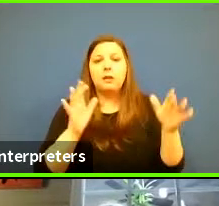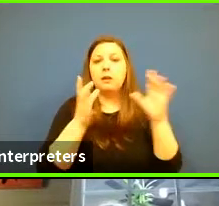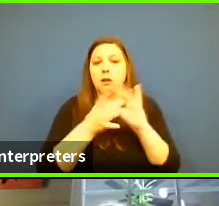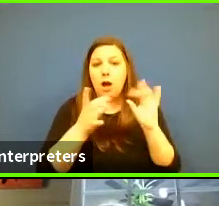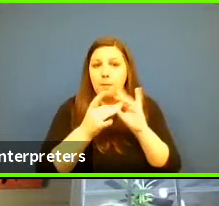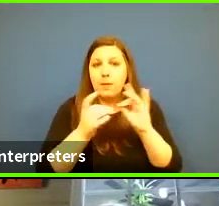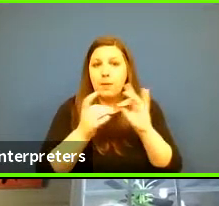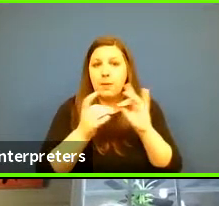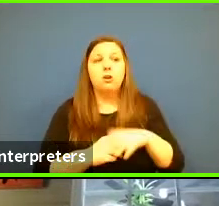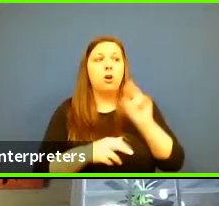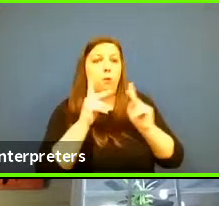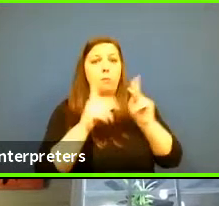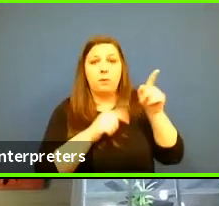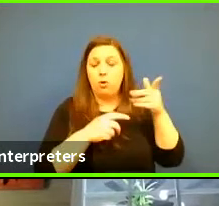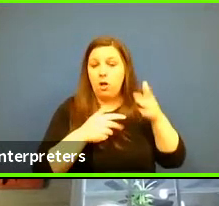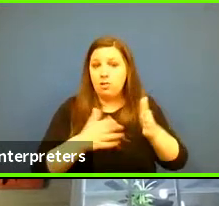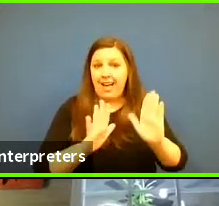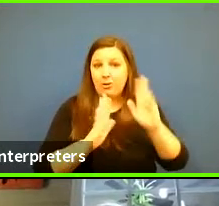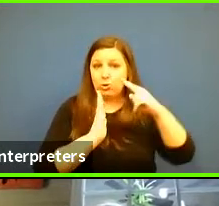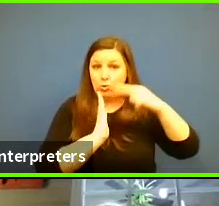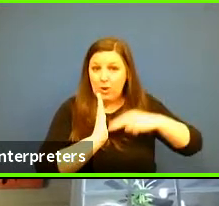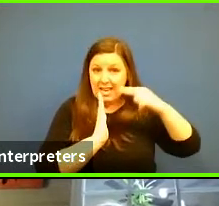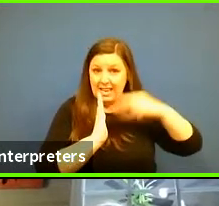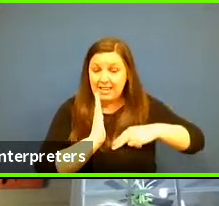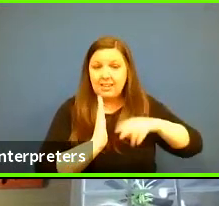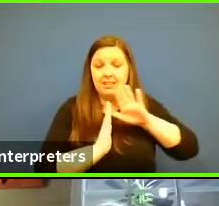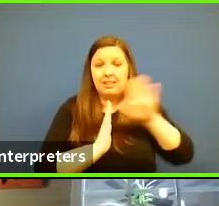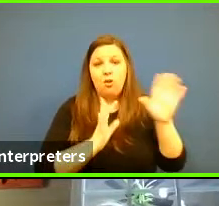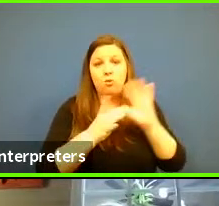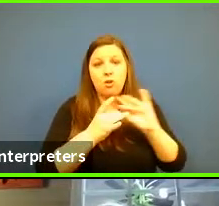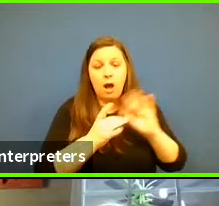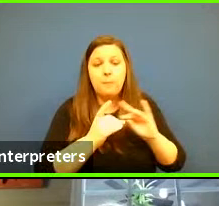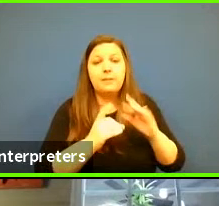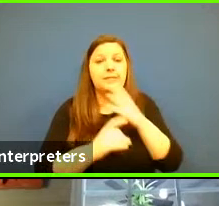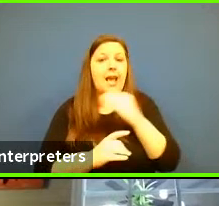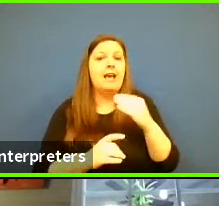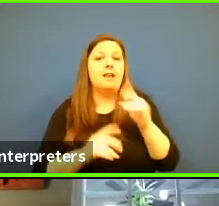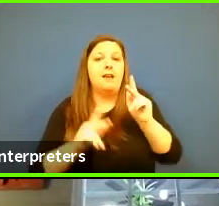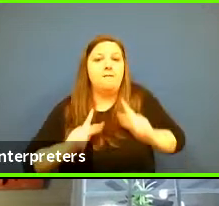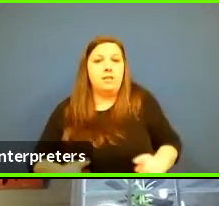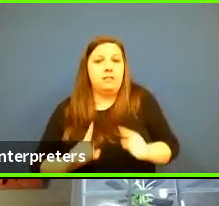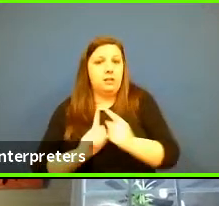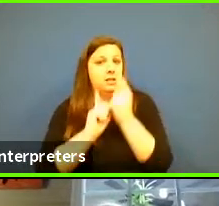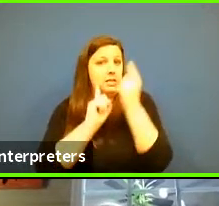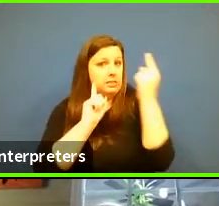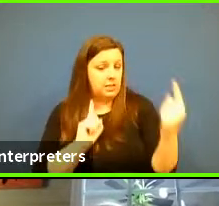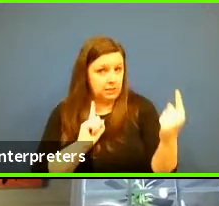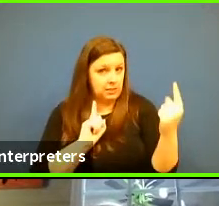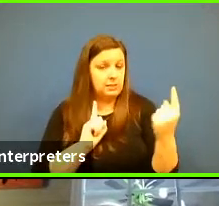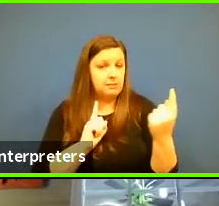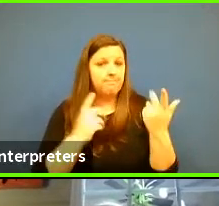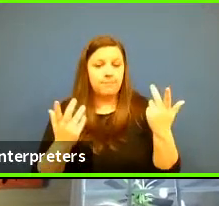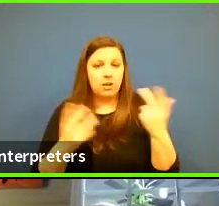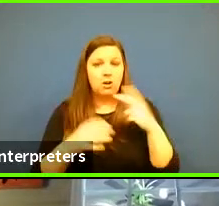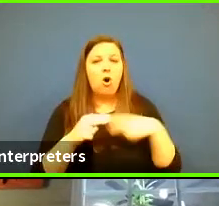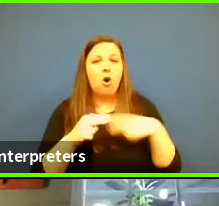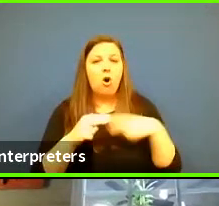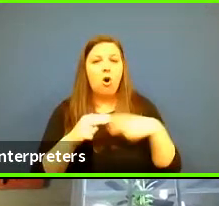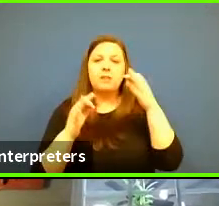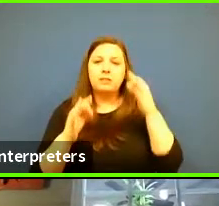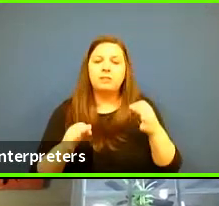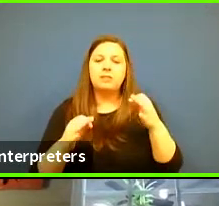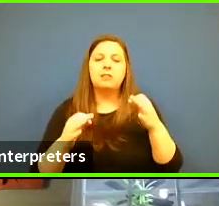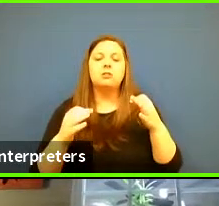allowed to read their public comments and physically distance? All of these decisions, of course, have implications for what we'll need